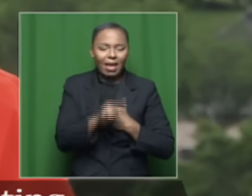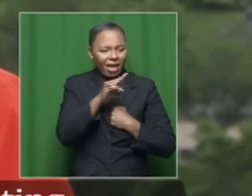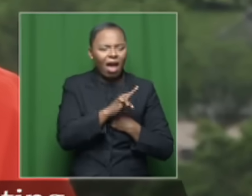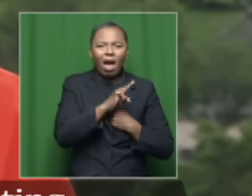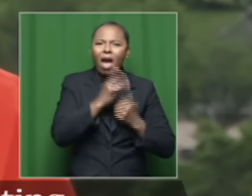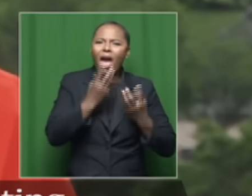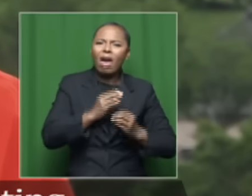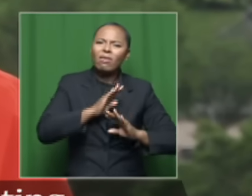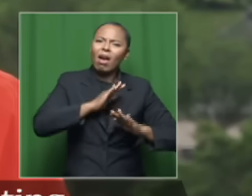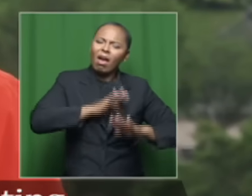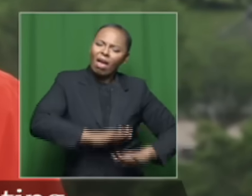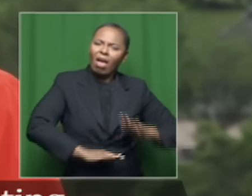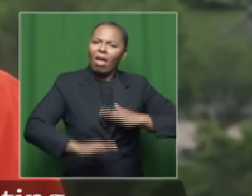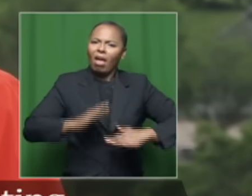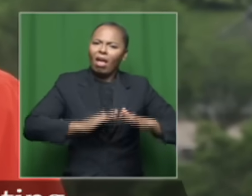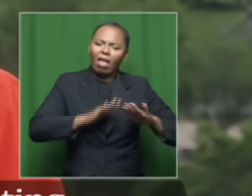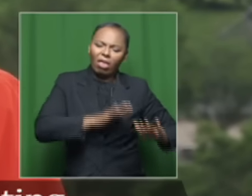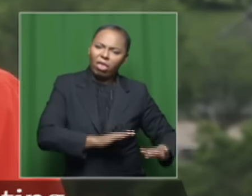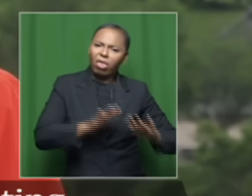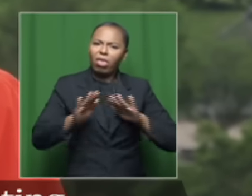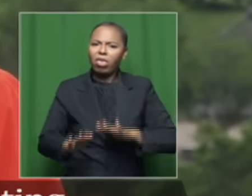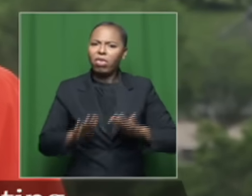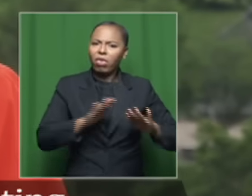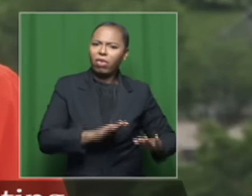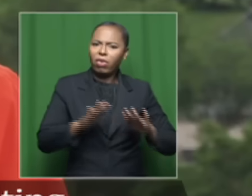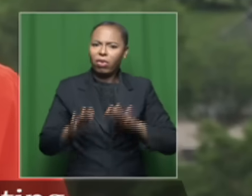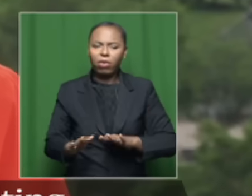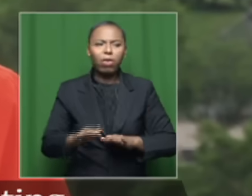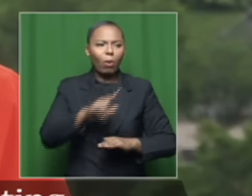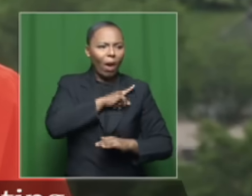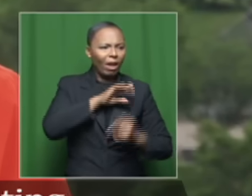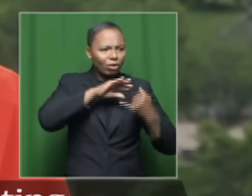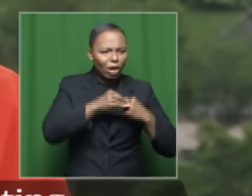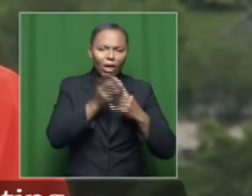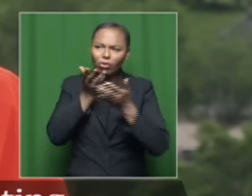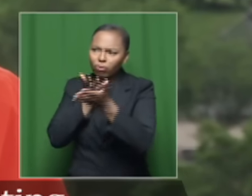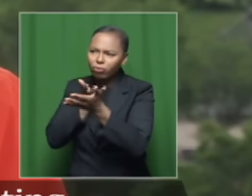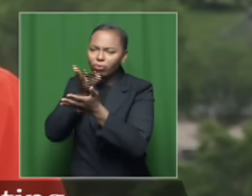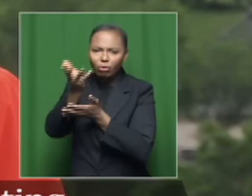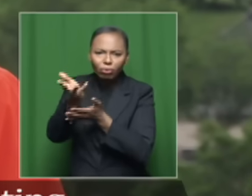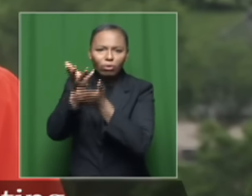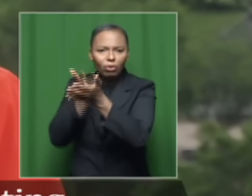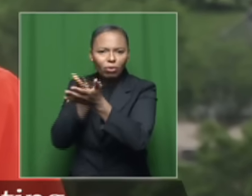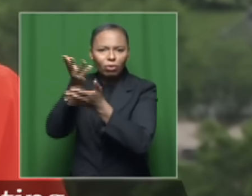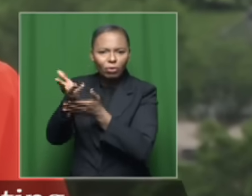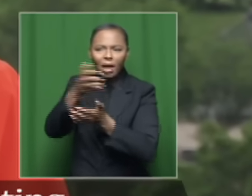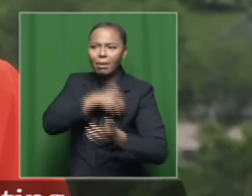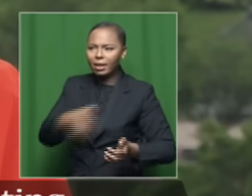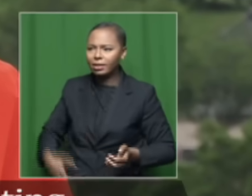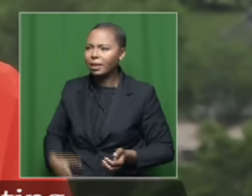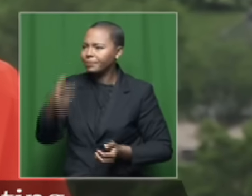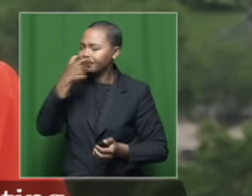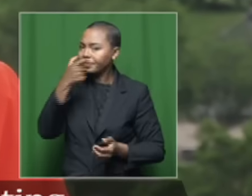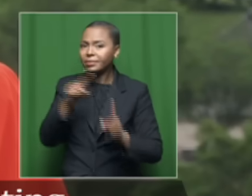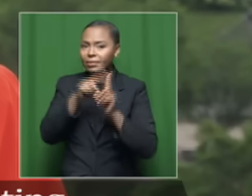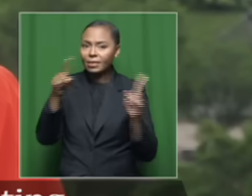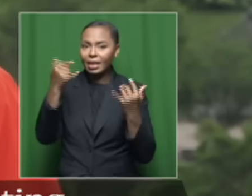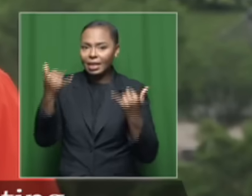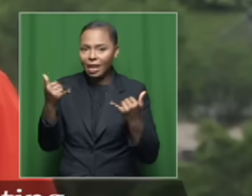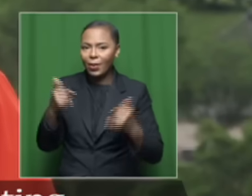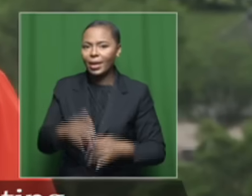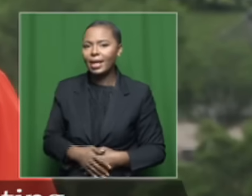about what will you do to convince President Trump about what is actually the truth, he said, look, if there was